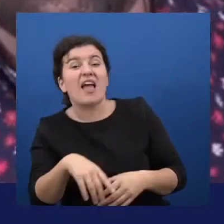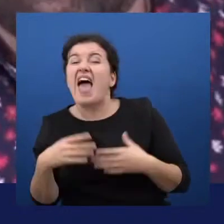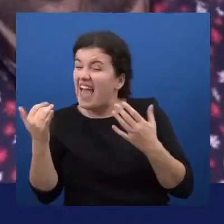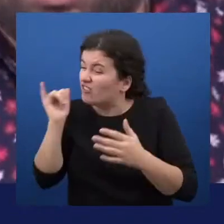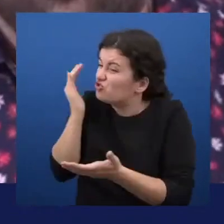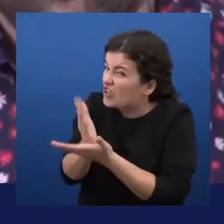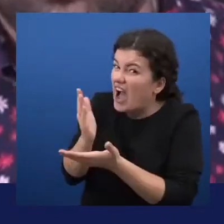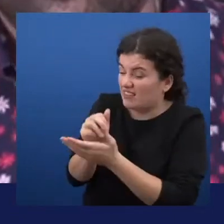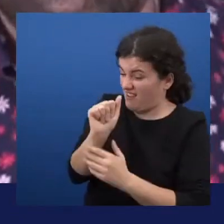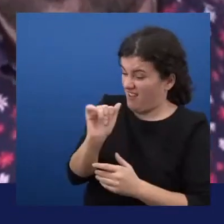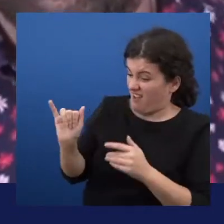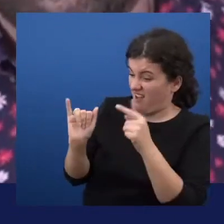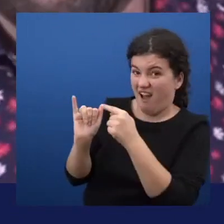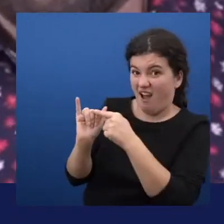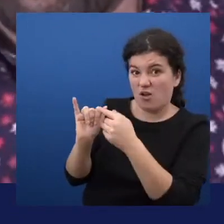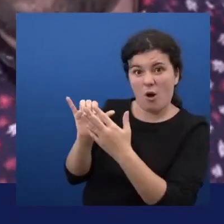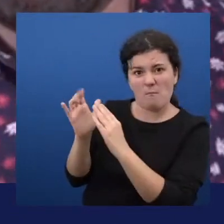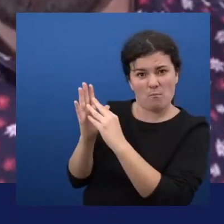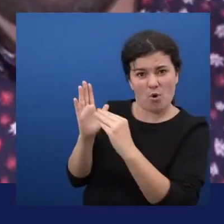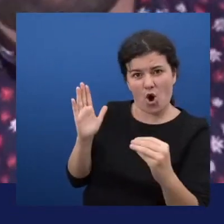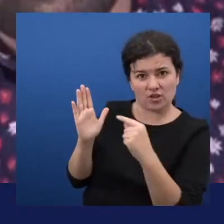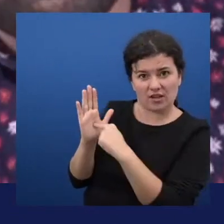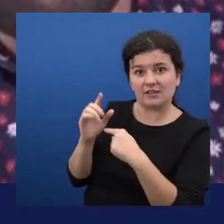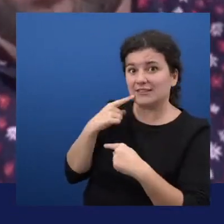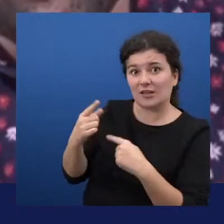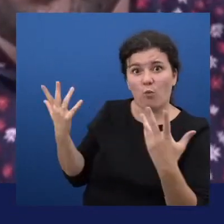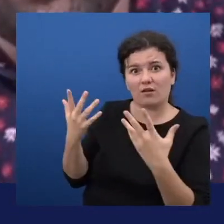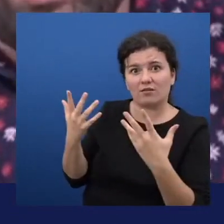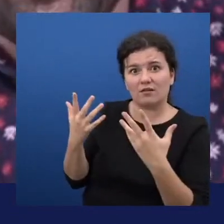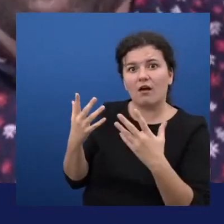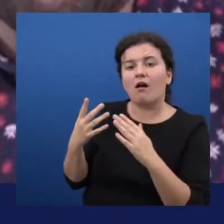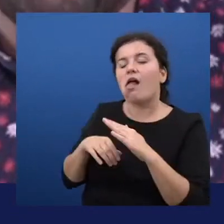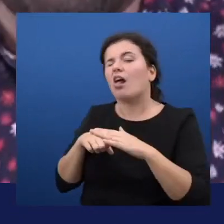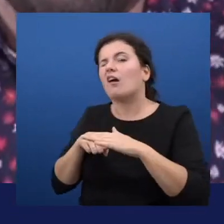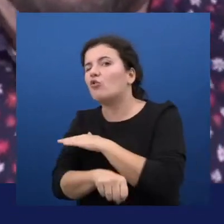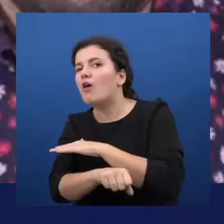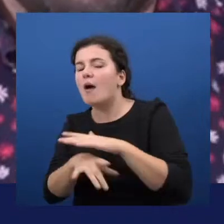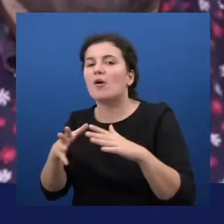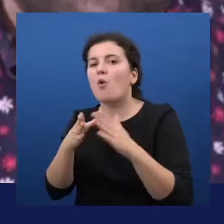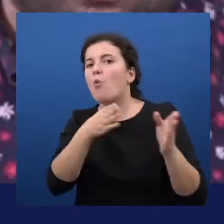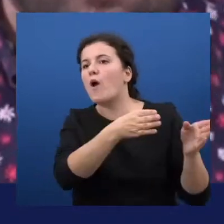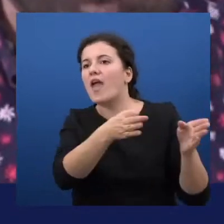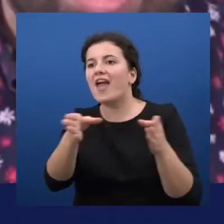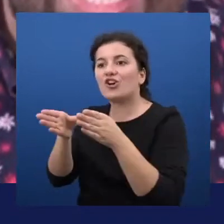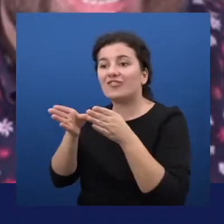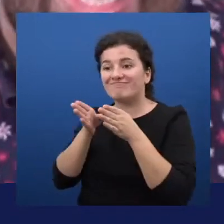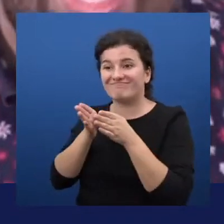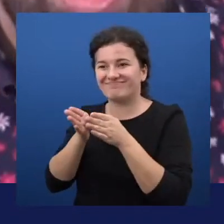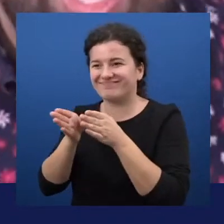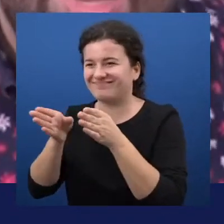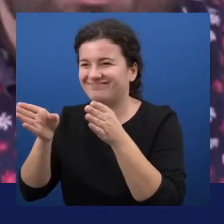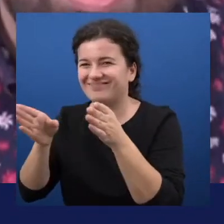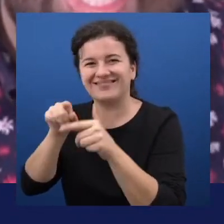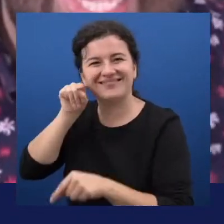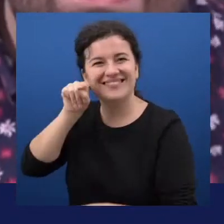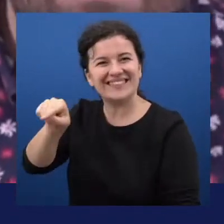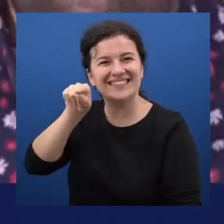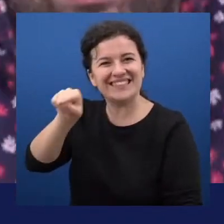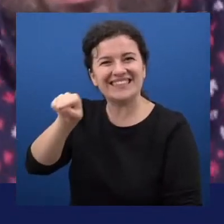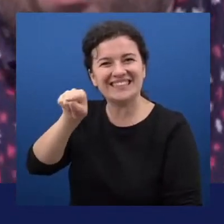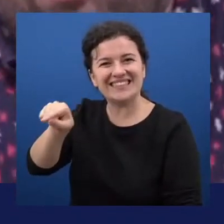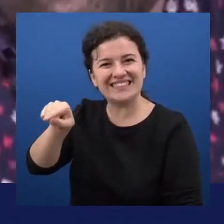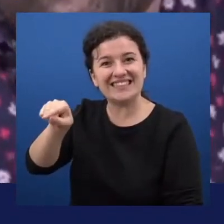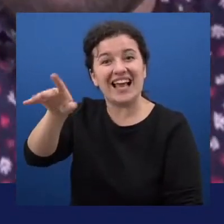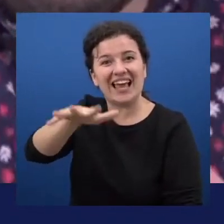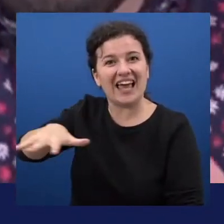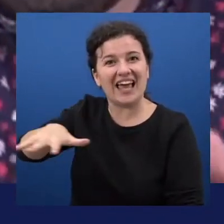it turns out that if you're looking for crime, you're probably going to find it, and if Yeah. you are looking in a specific place every time, then